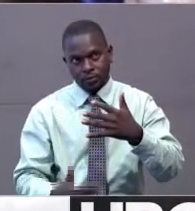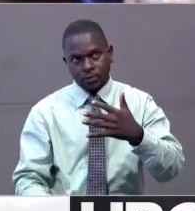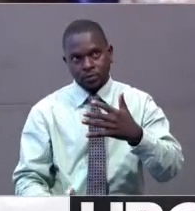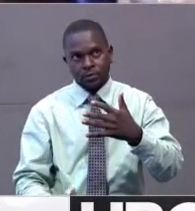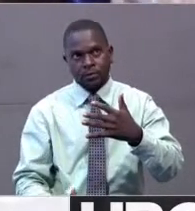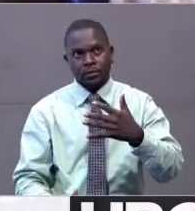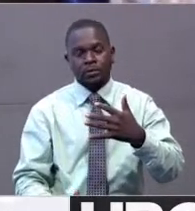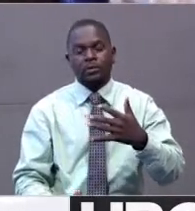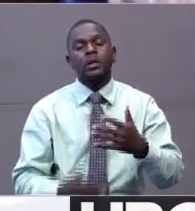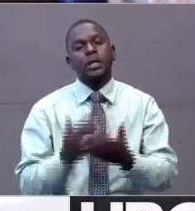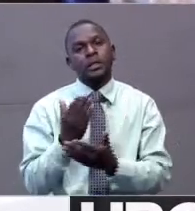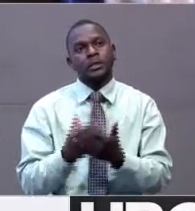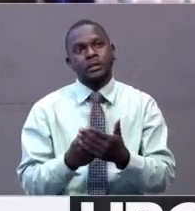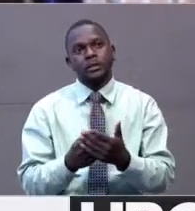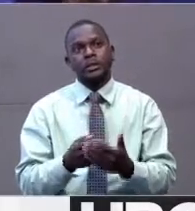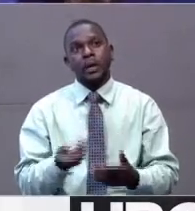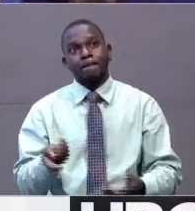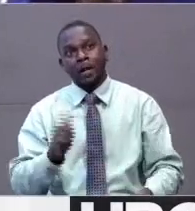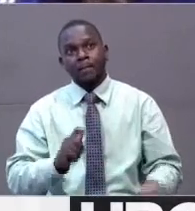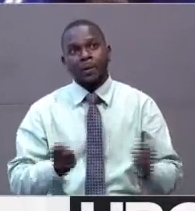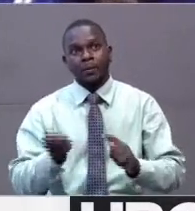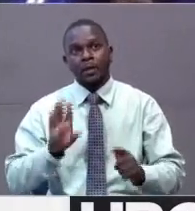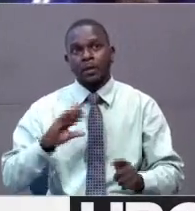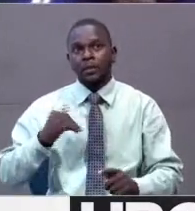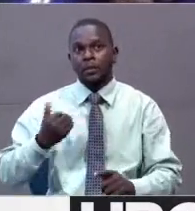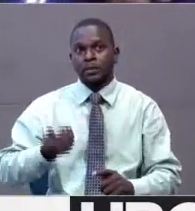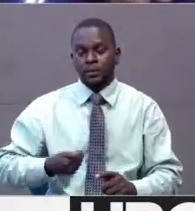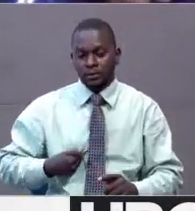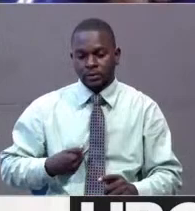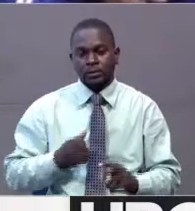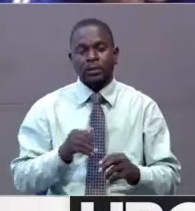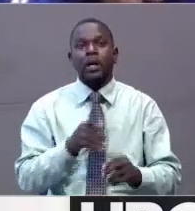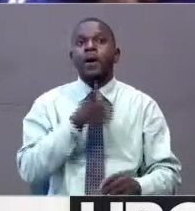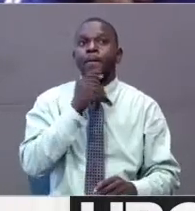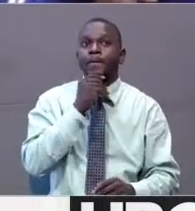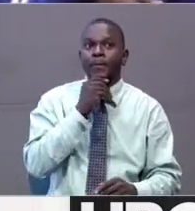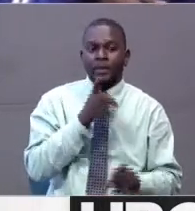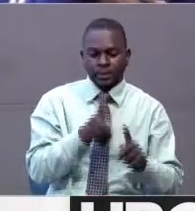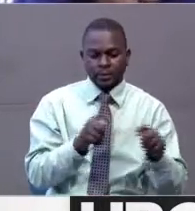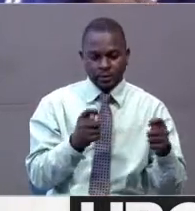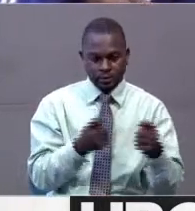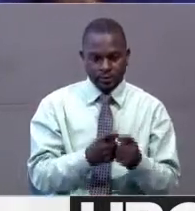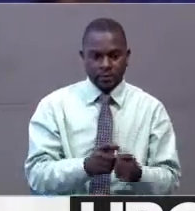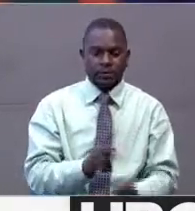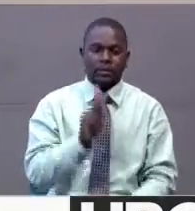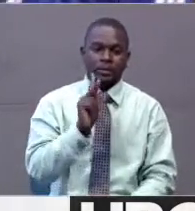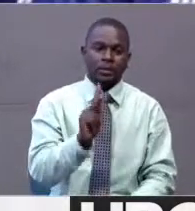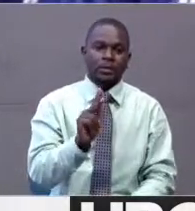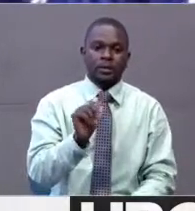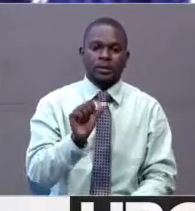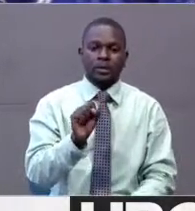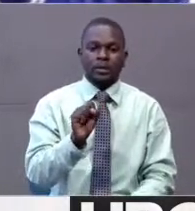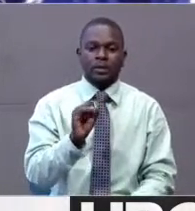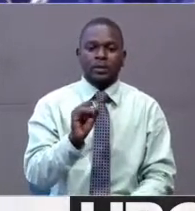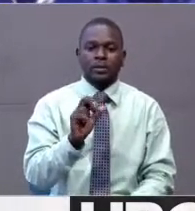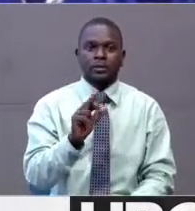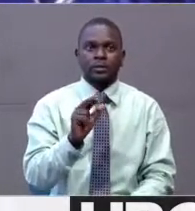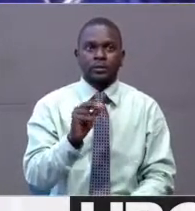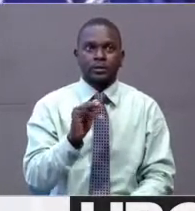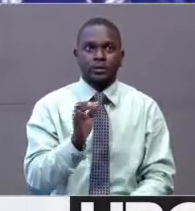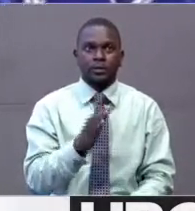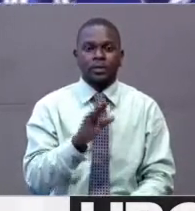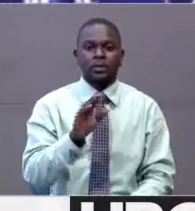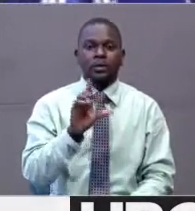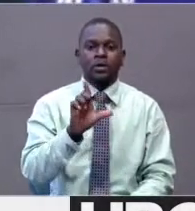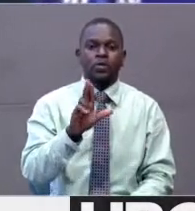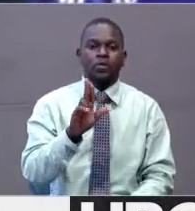Shamsha are some of the ladies' players. While the men's team consists of Cassidy Bryan, Emudu Expedito,